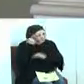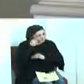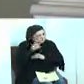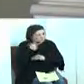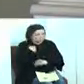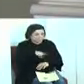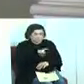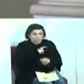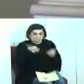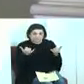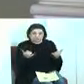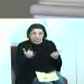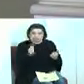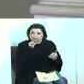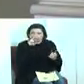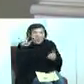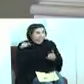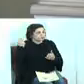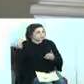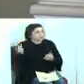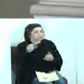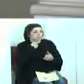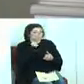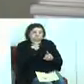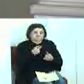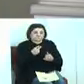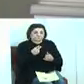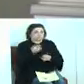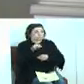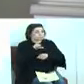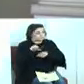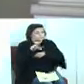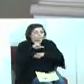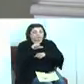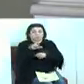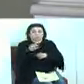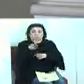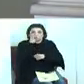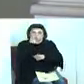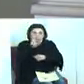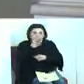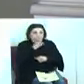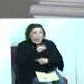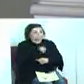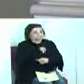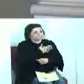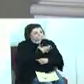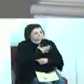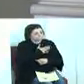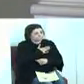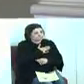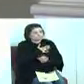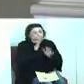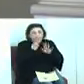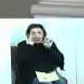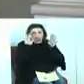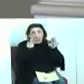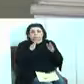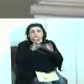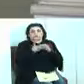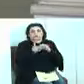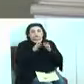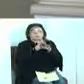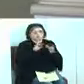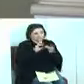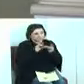It's not only her voice that's anointed, but God's put a wonderful message on her heart to